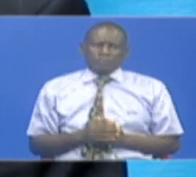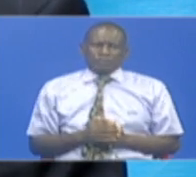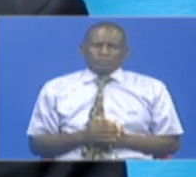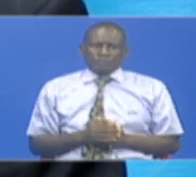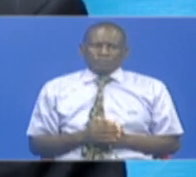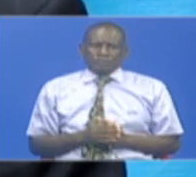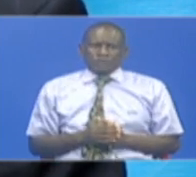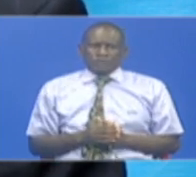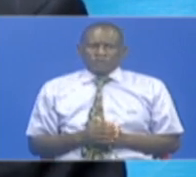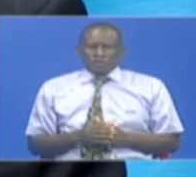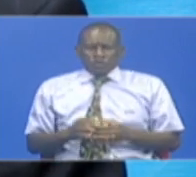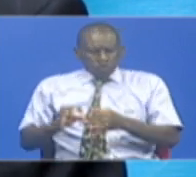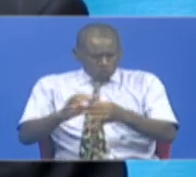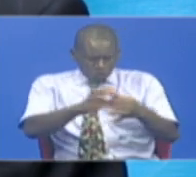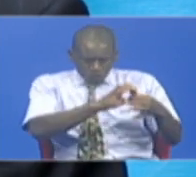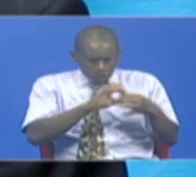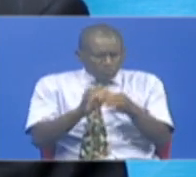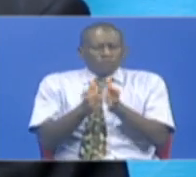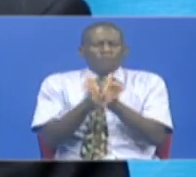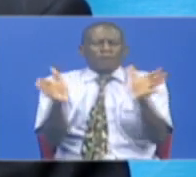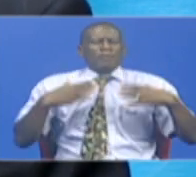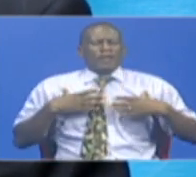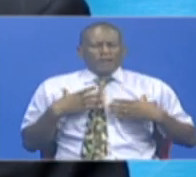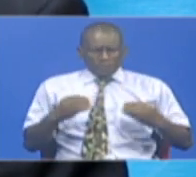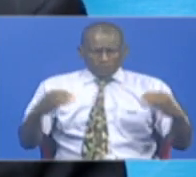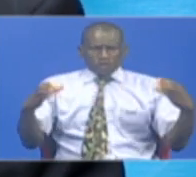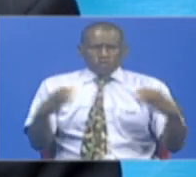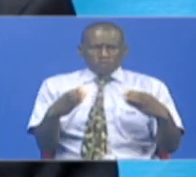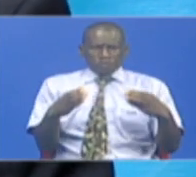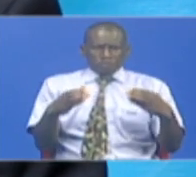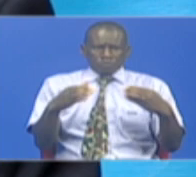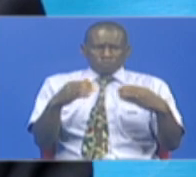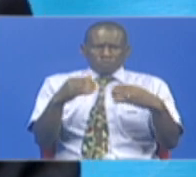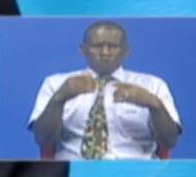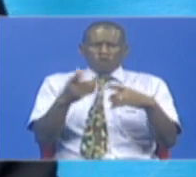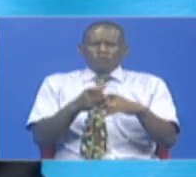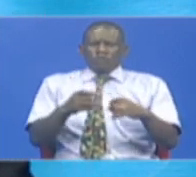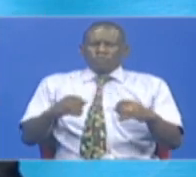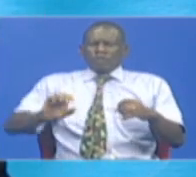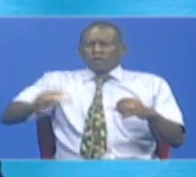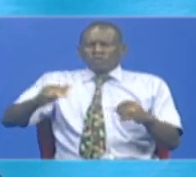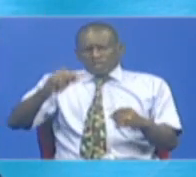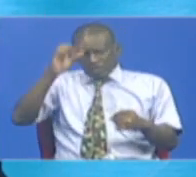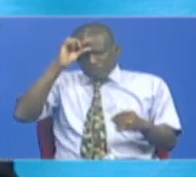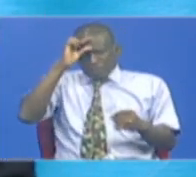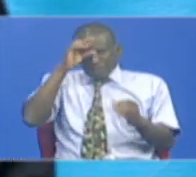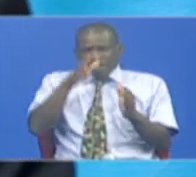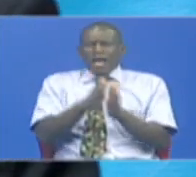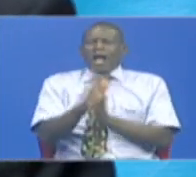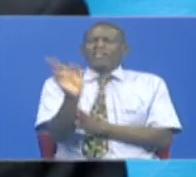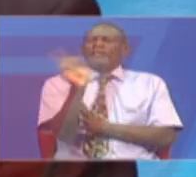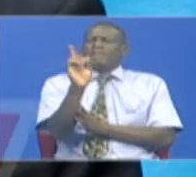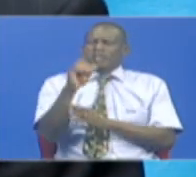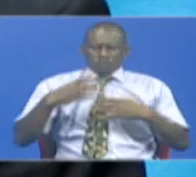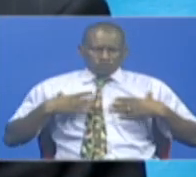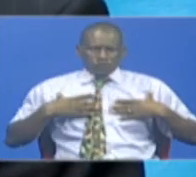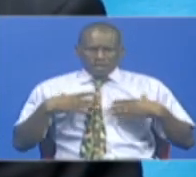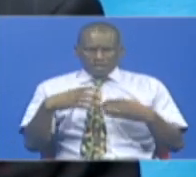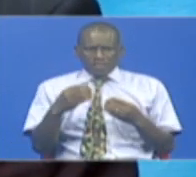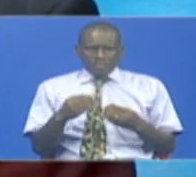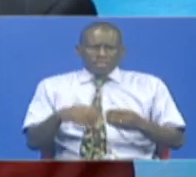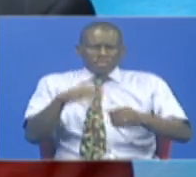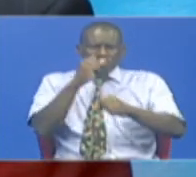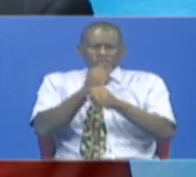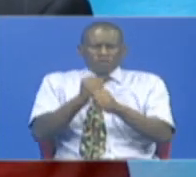The collaboration of the public health teams from the local county governments and the Ministry of Health is working